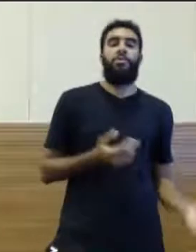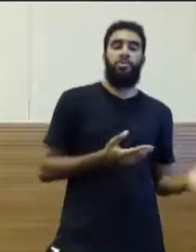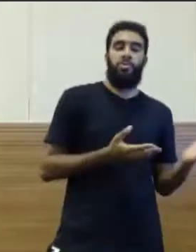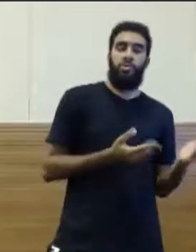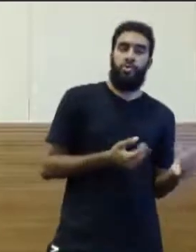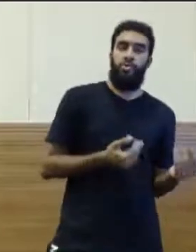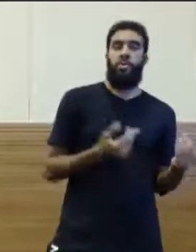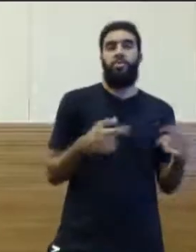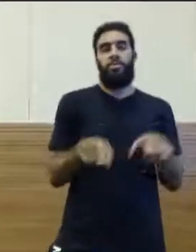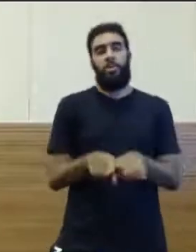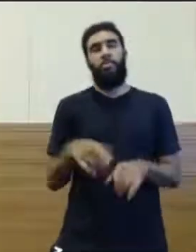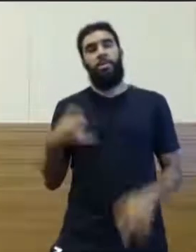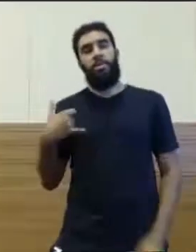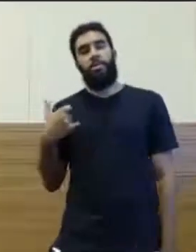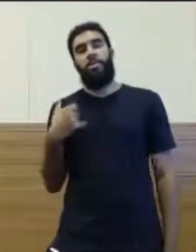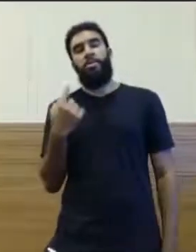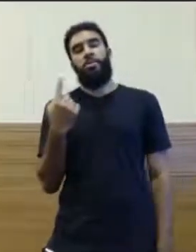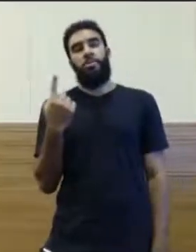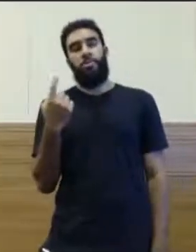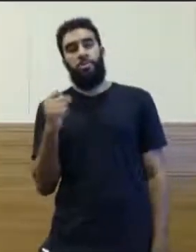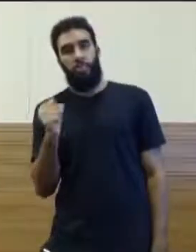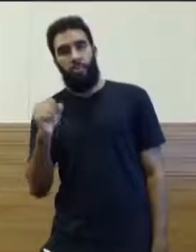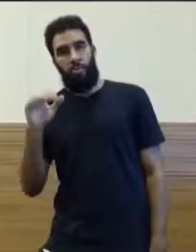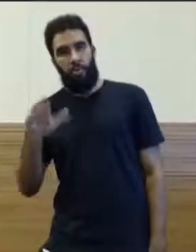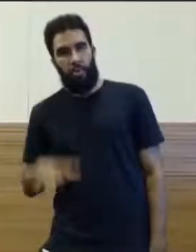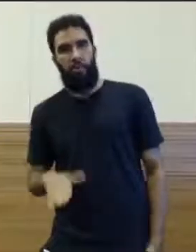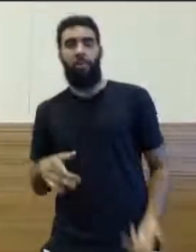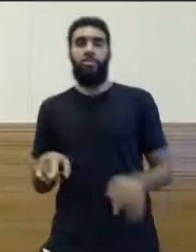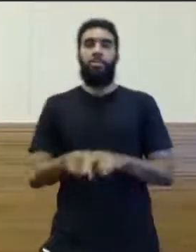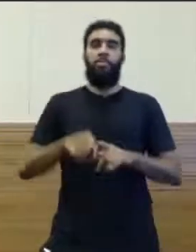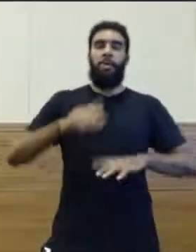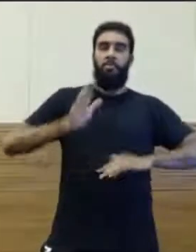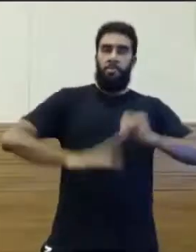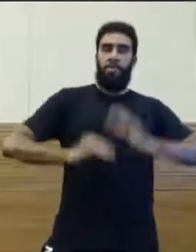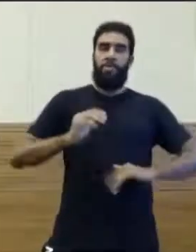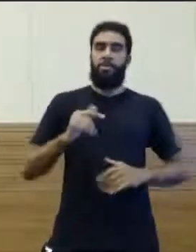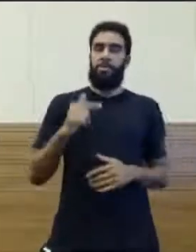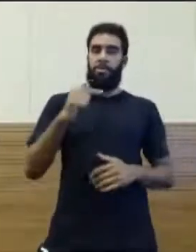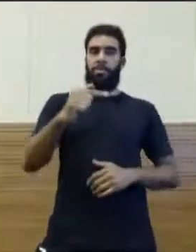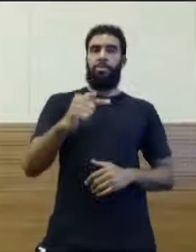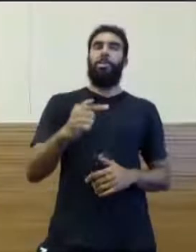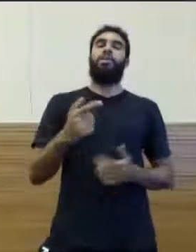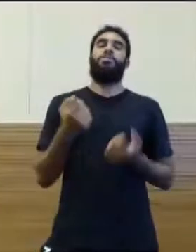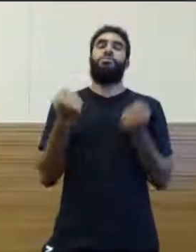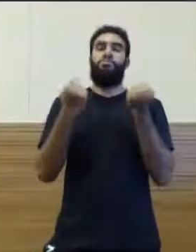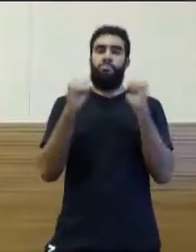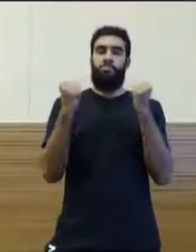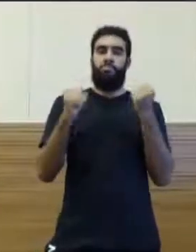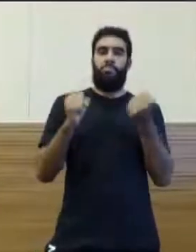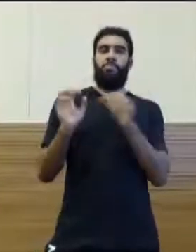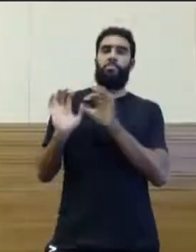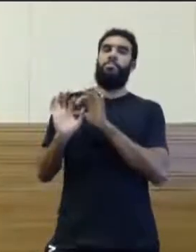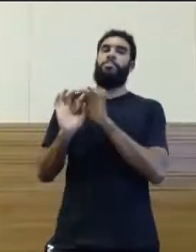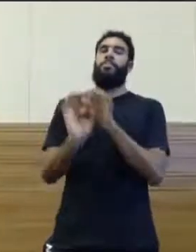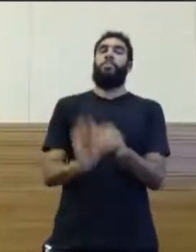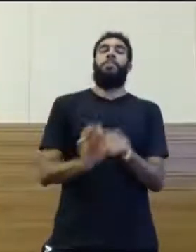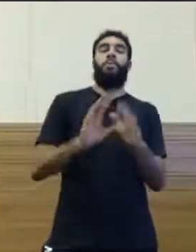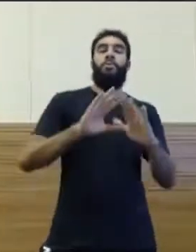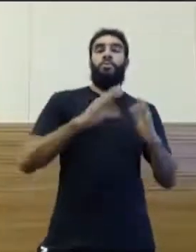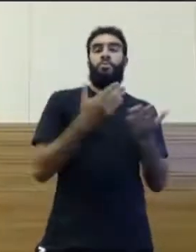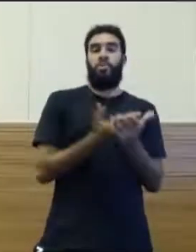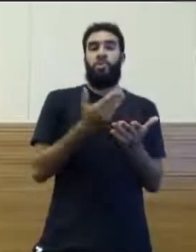in childhood, 7 practices for healthy nutrition in the